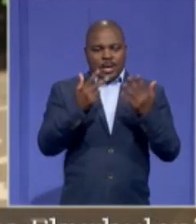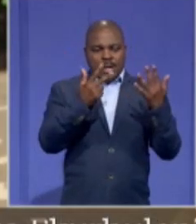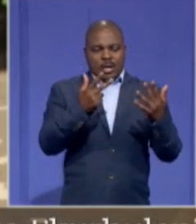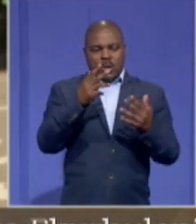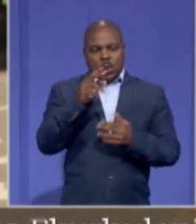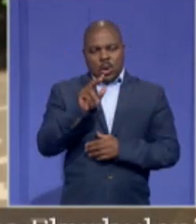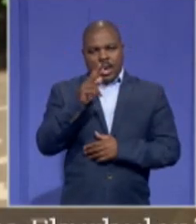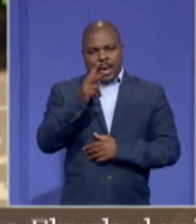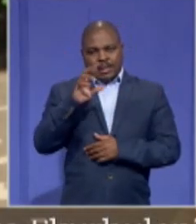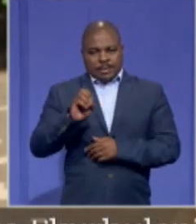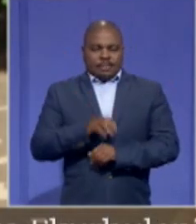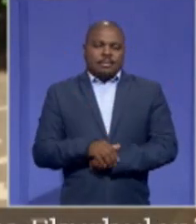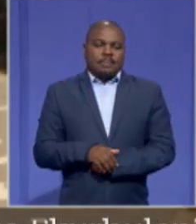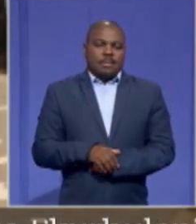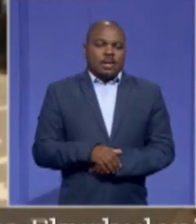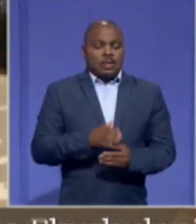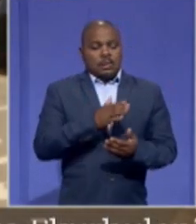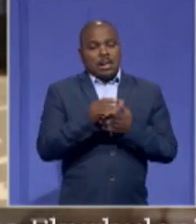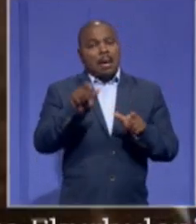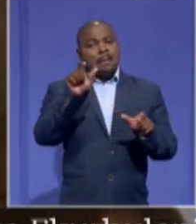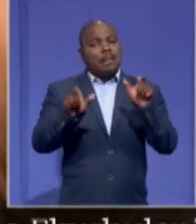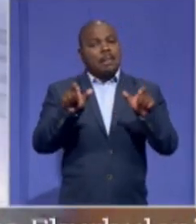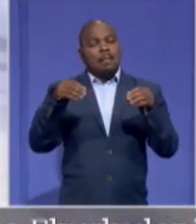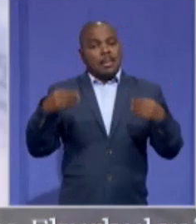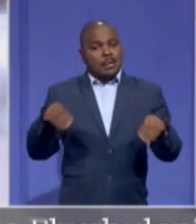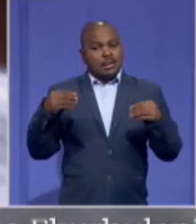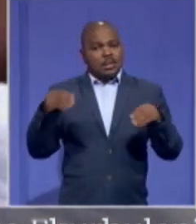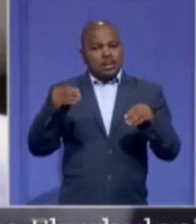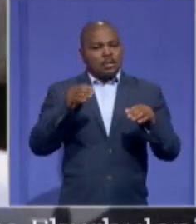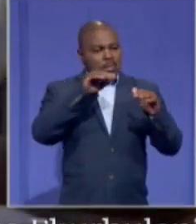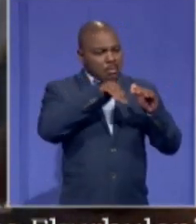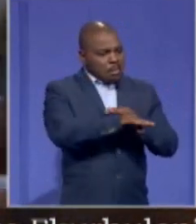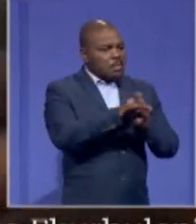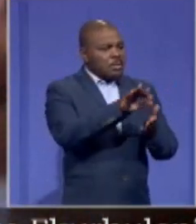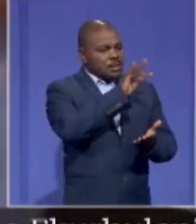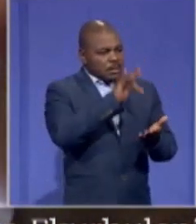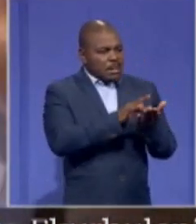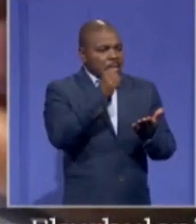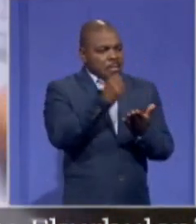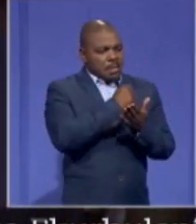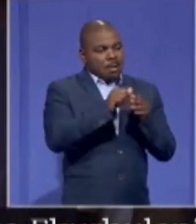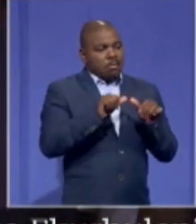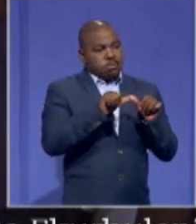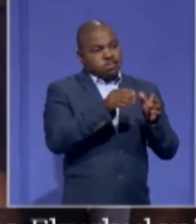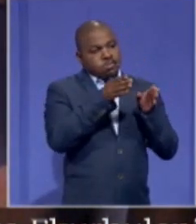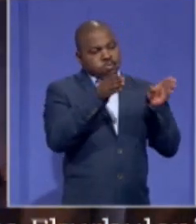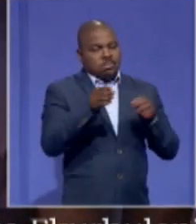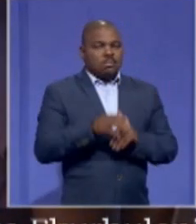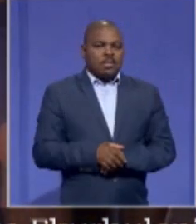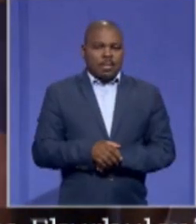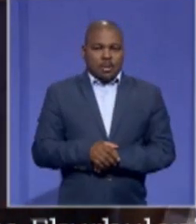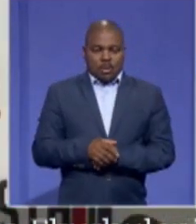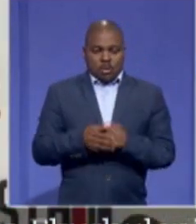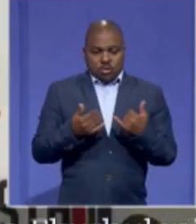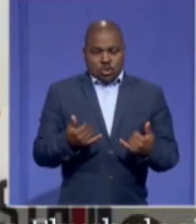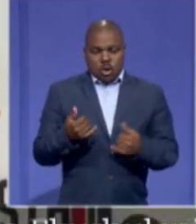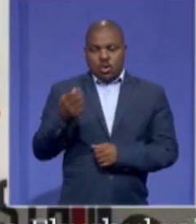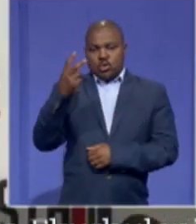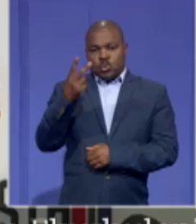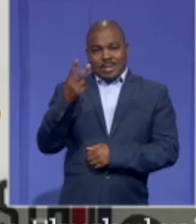2,818. Babang ba bahwebi ba ntse ba tswela pele ho ya ditsing tsa boingodiso. As of today, 23